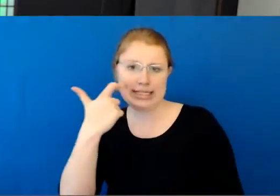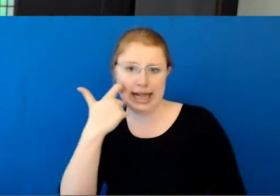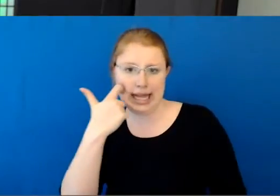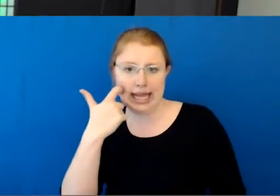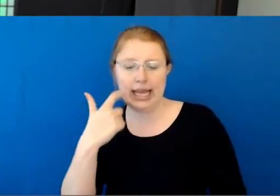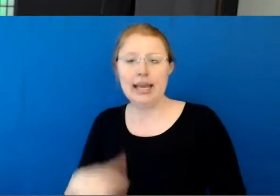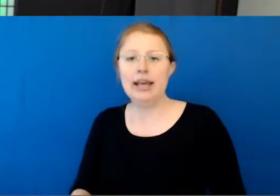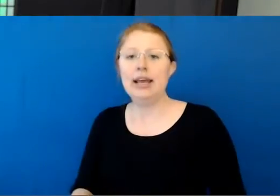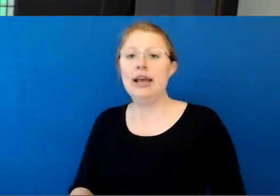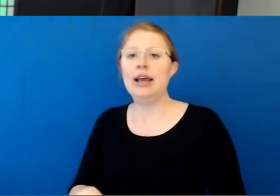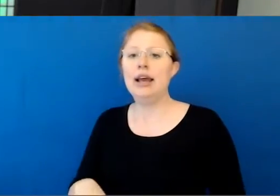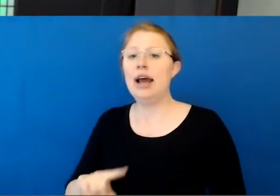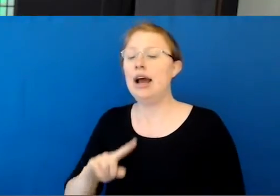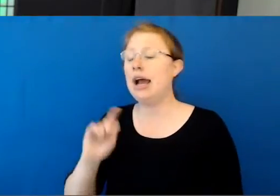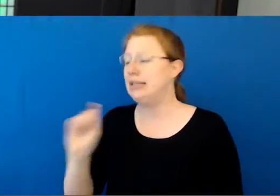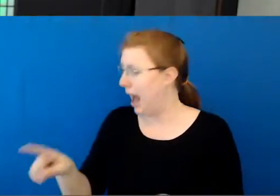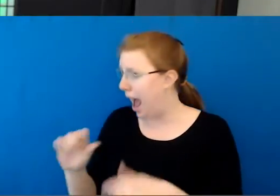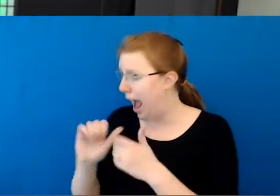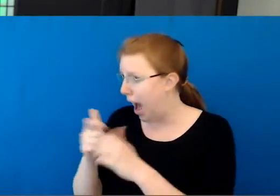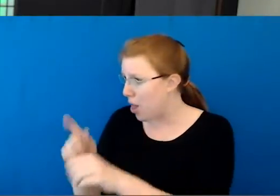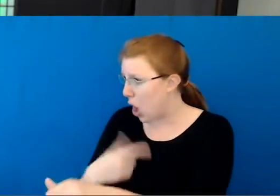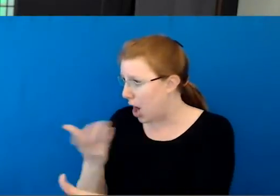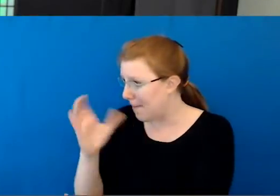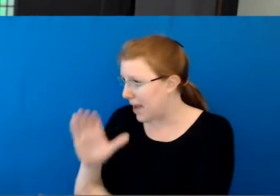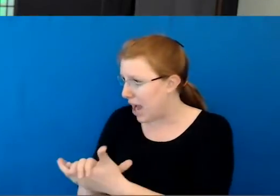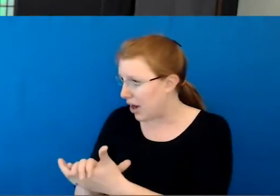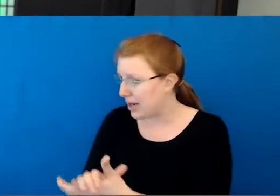giving to you, and you will live long in it. So there's long life.